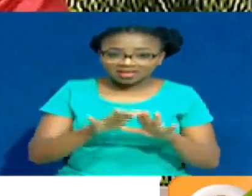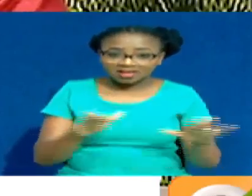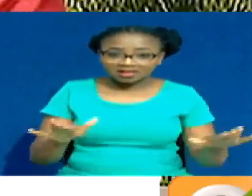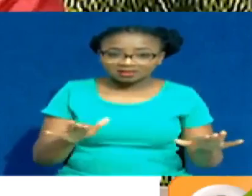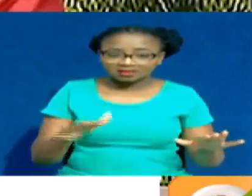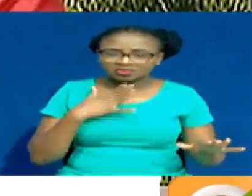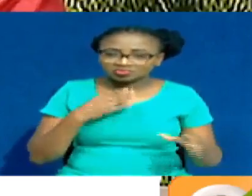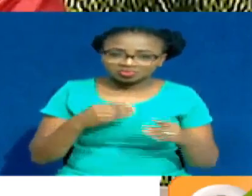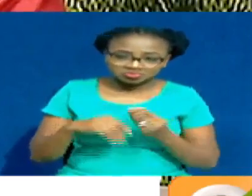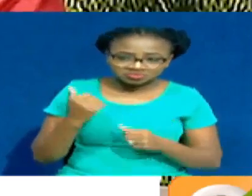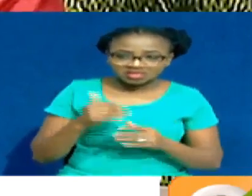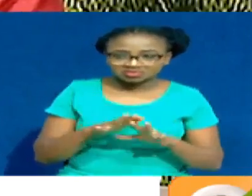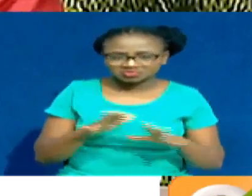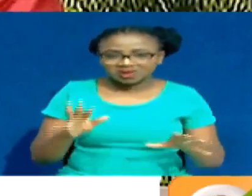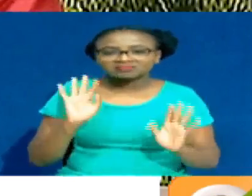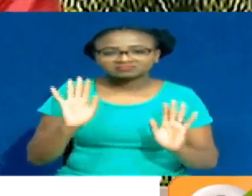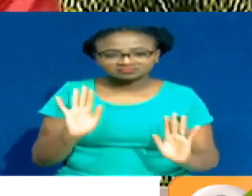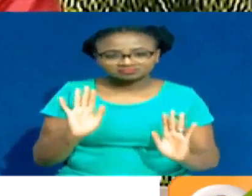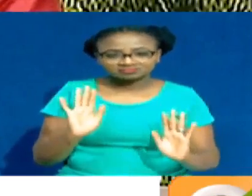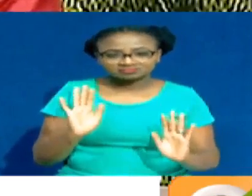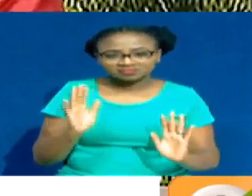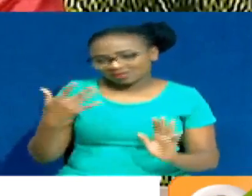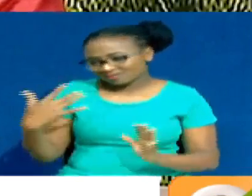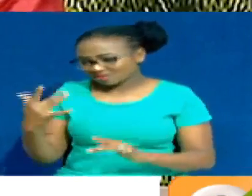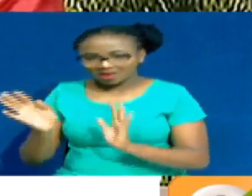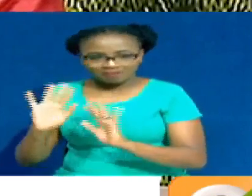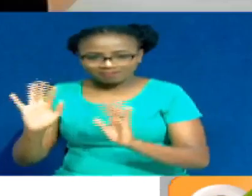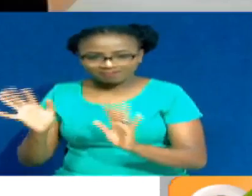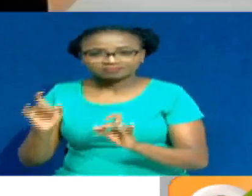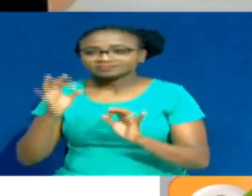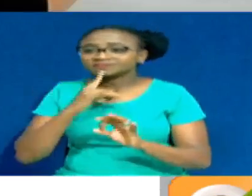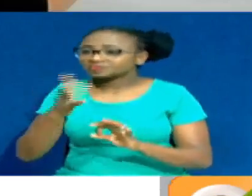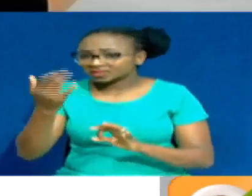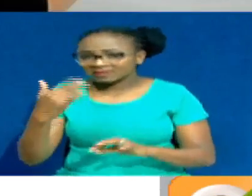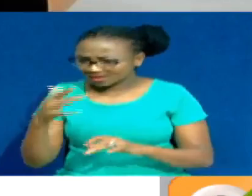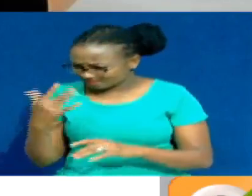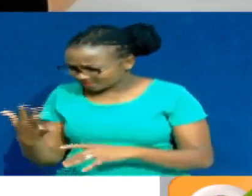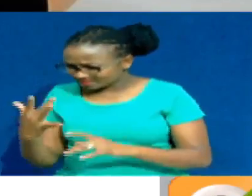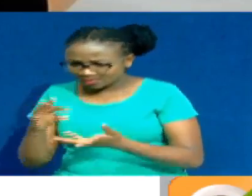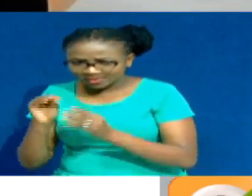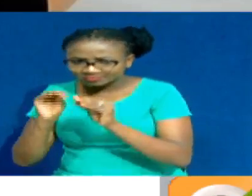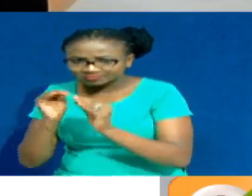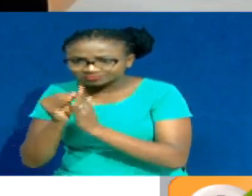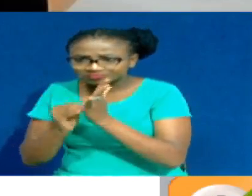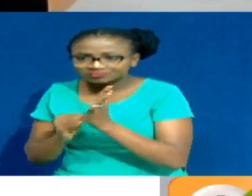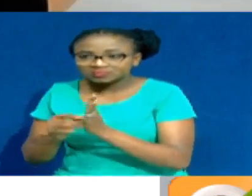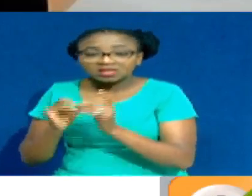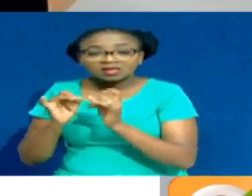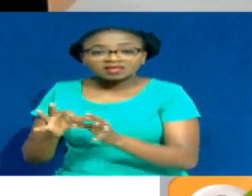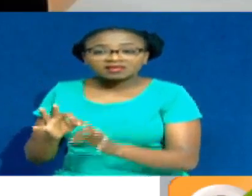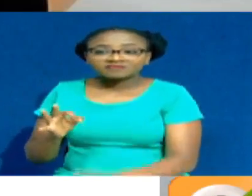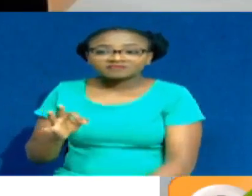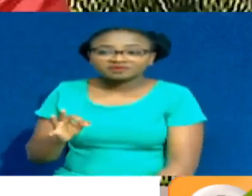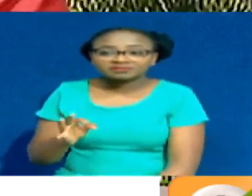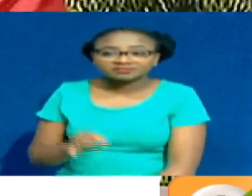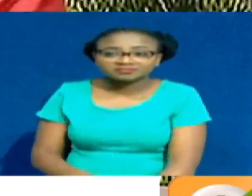want to buy, you want to sell? Forget manual is what you've said. Yeah. Even if someone says, let's do this manually, that's up. If